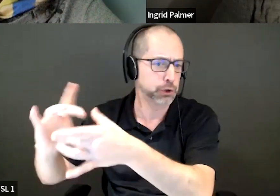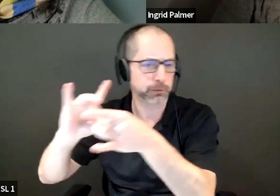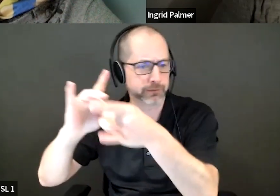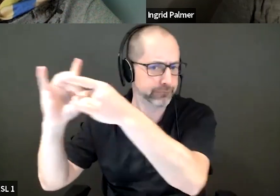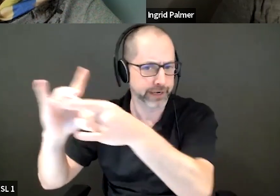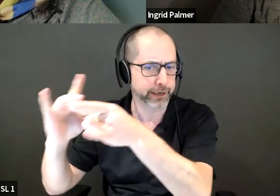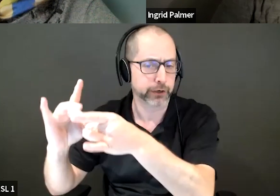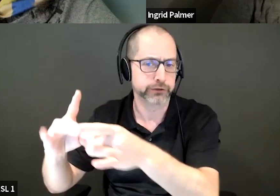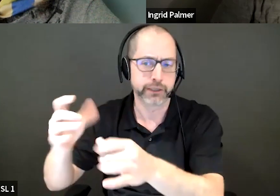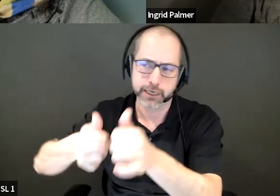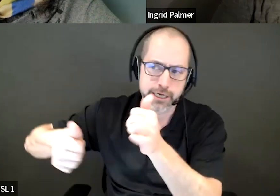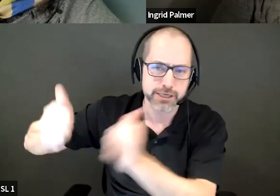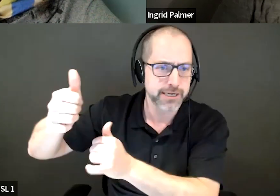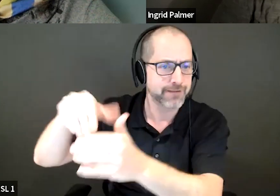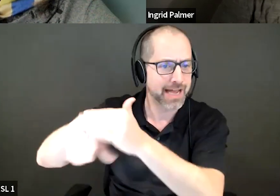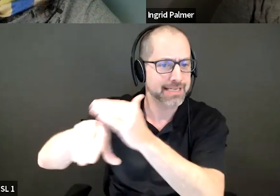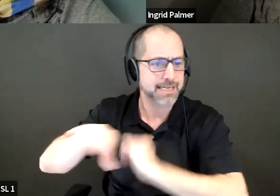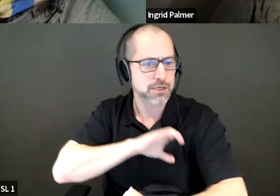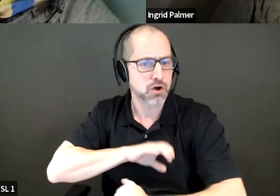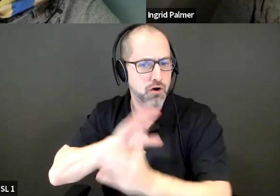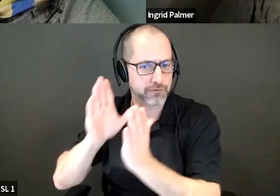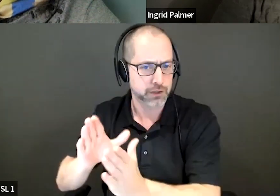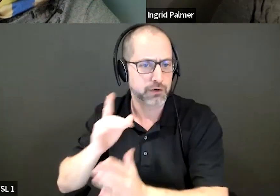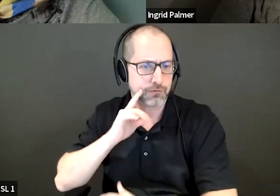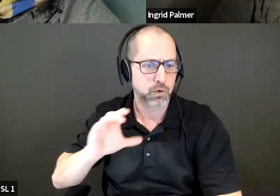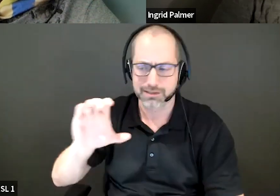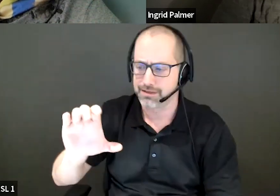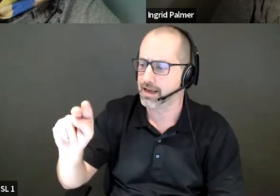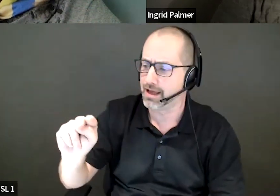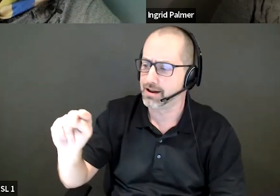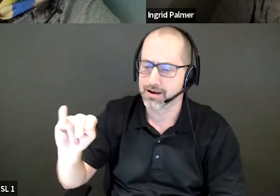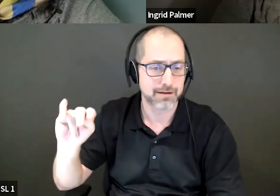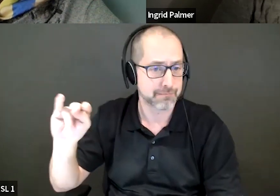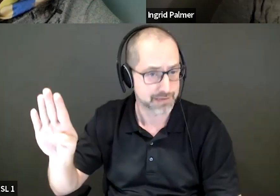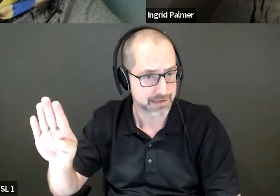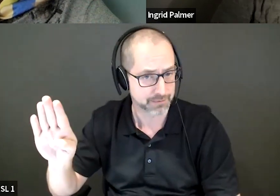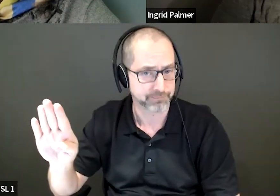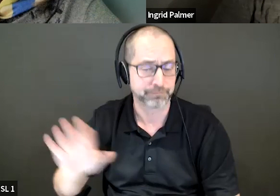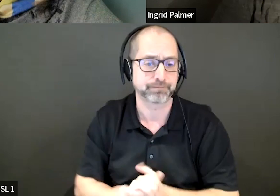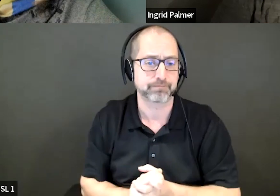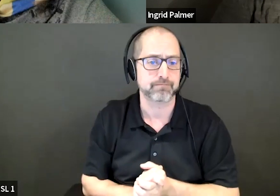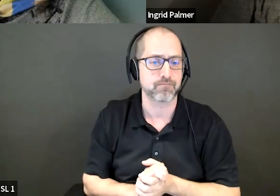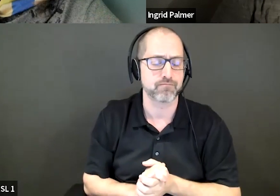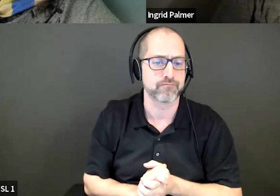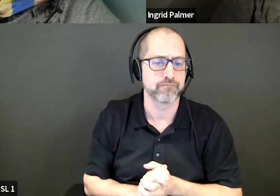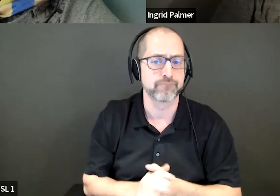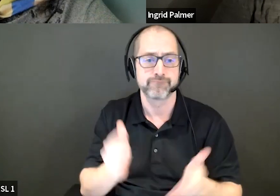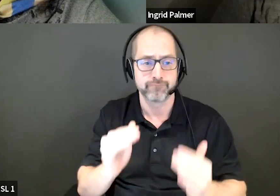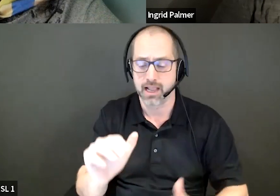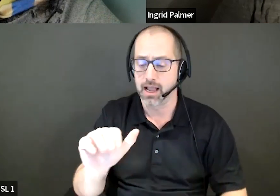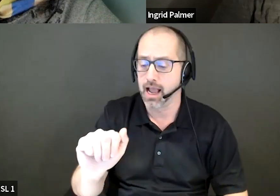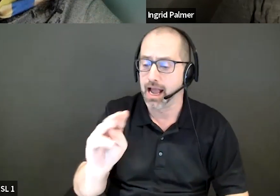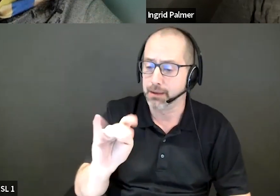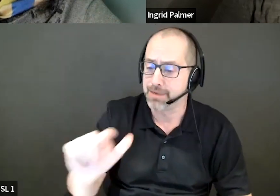Chief Accessibility Officer for the Canadian National Institute for the Blind. Emile